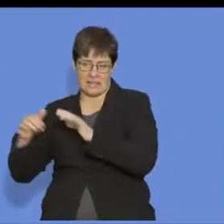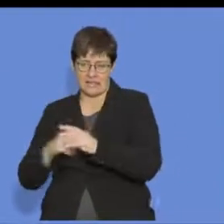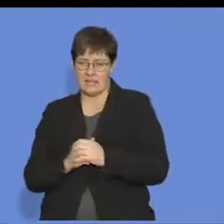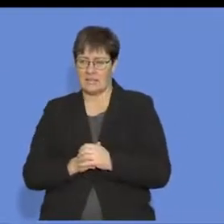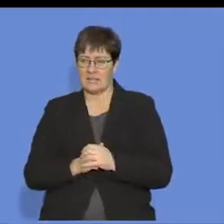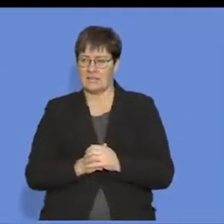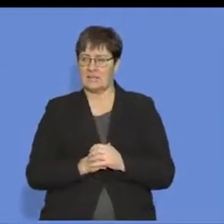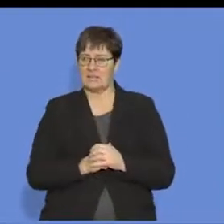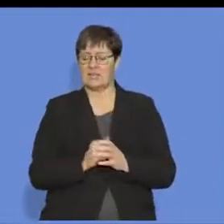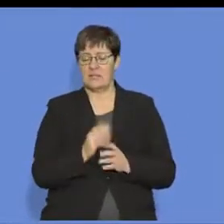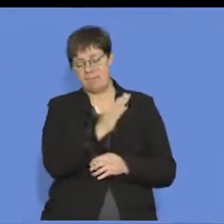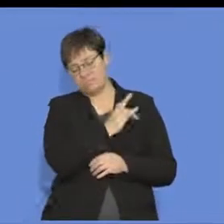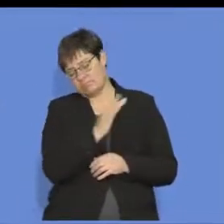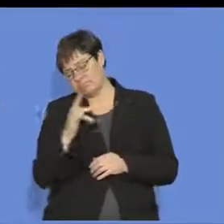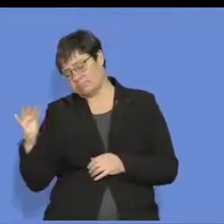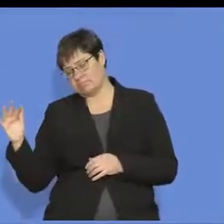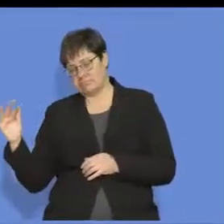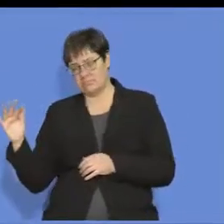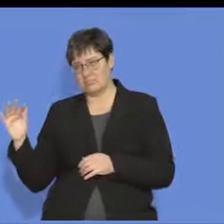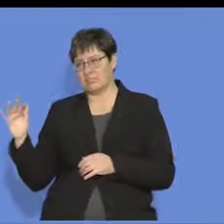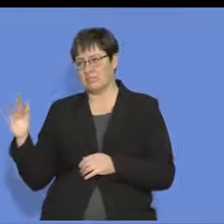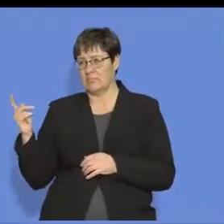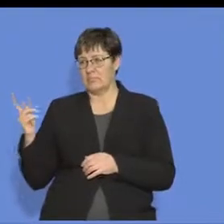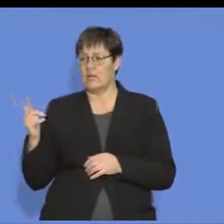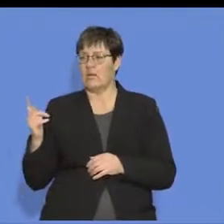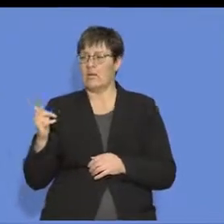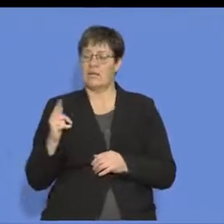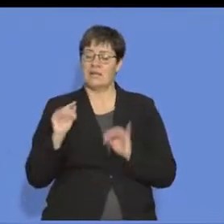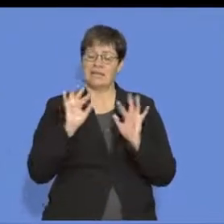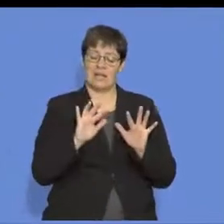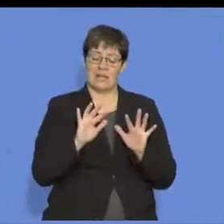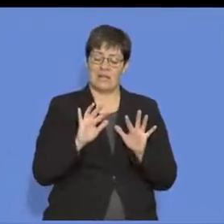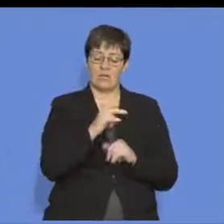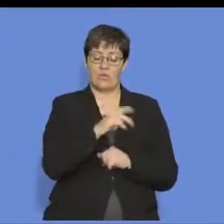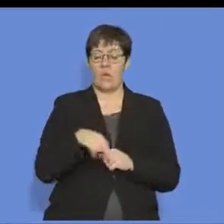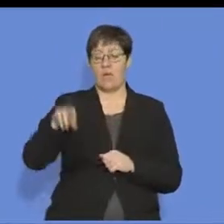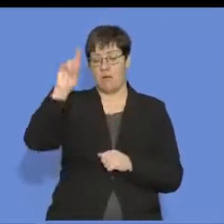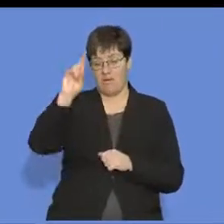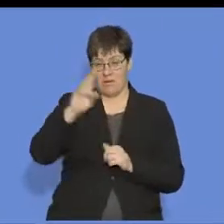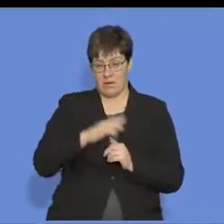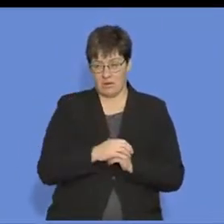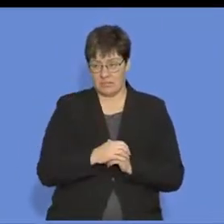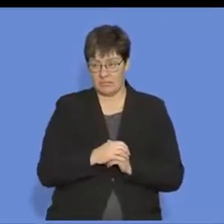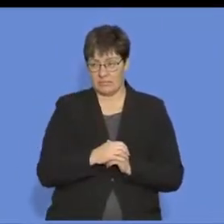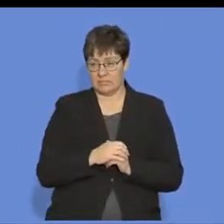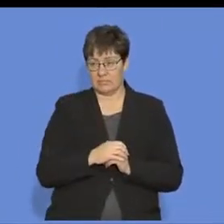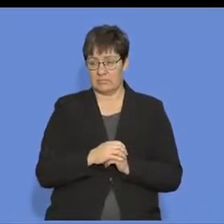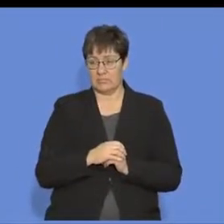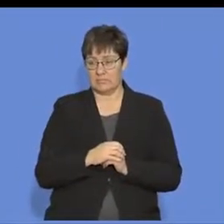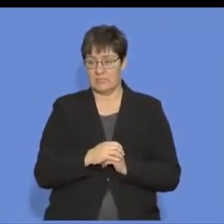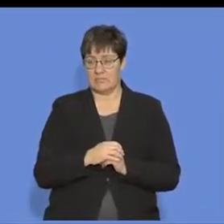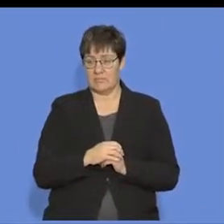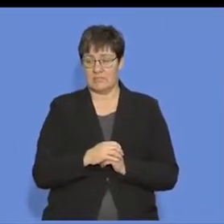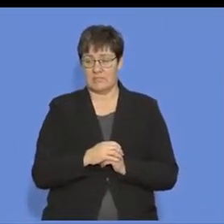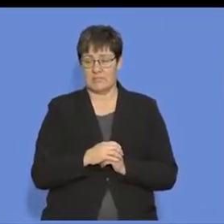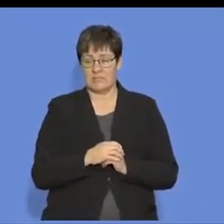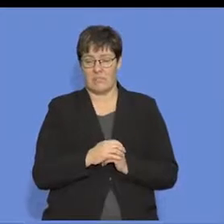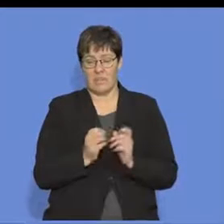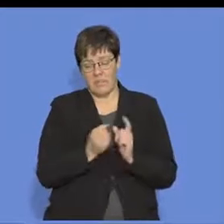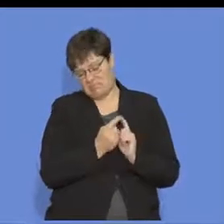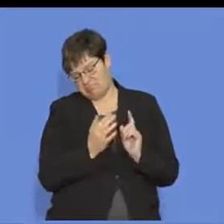this will represent 10, all the way to the power, this will be 10 to the power of